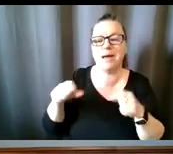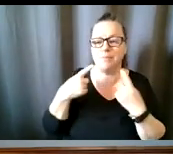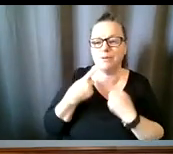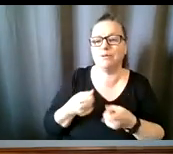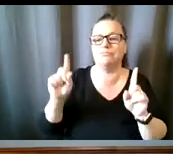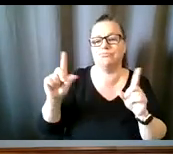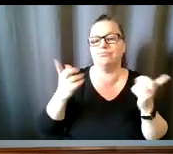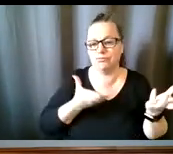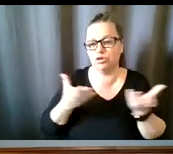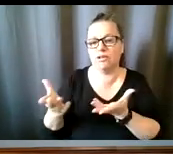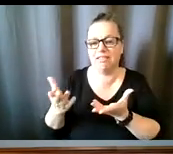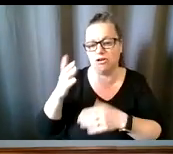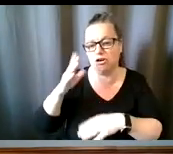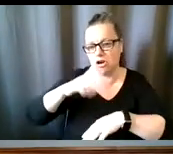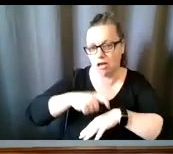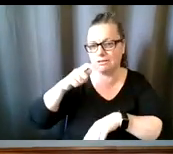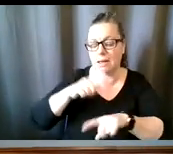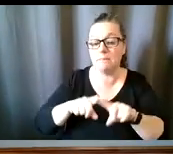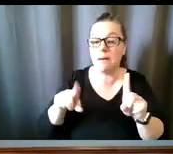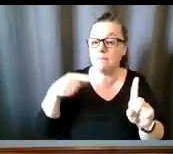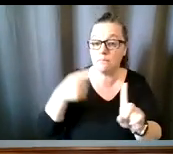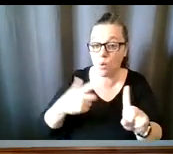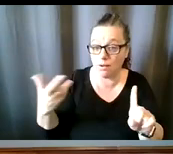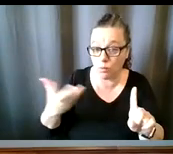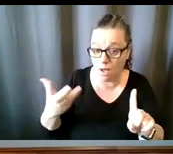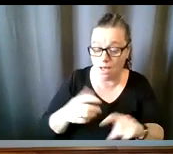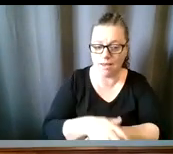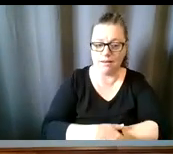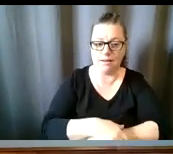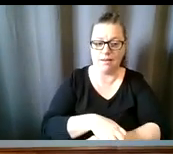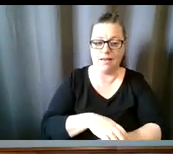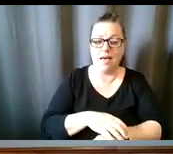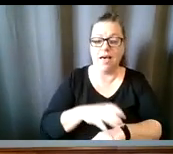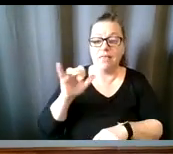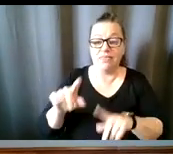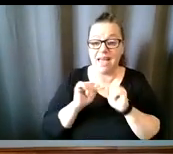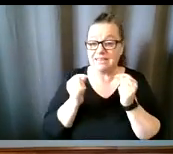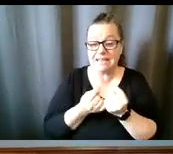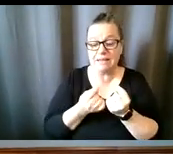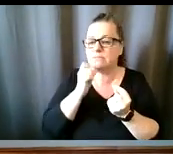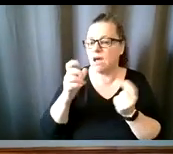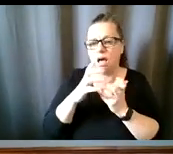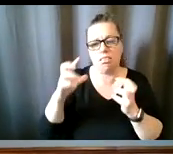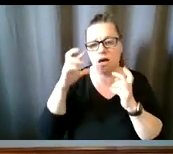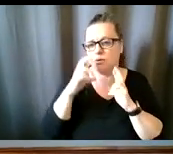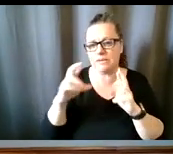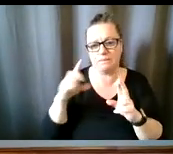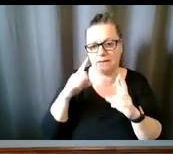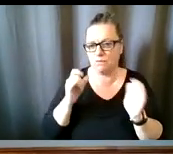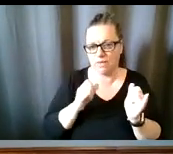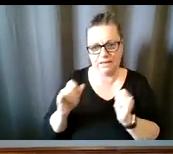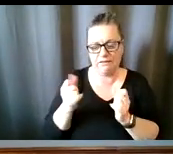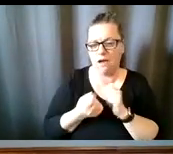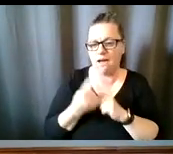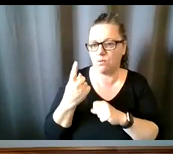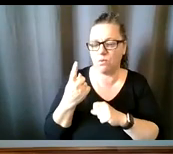on time. But the point here is, that particular team, there was not a lot of respect for the individual. Everybody was kind of